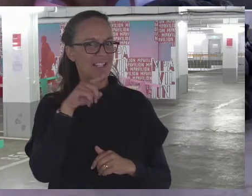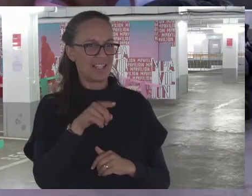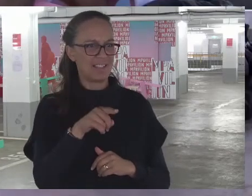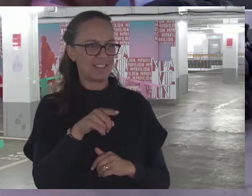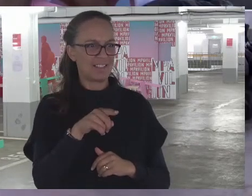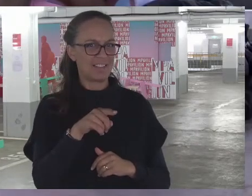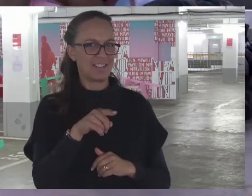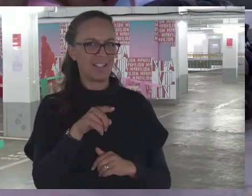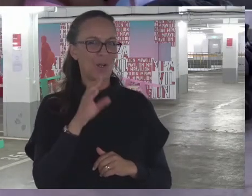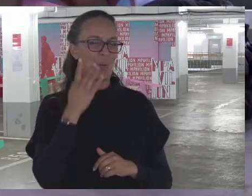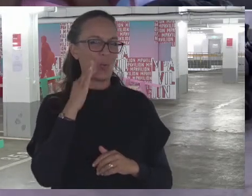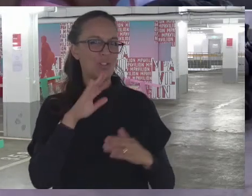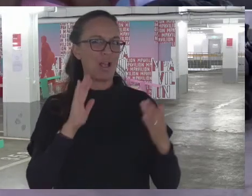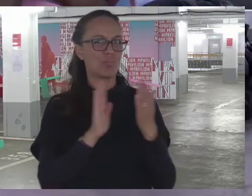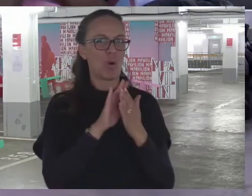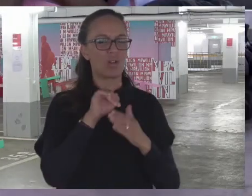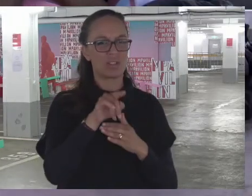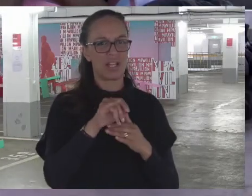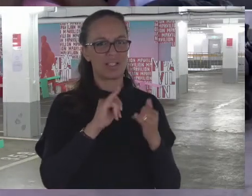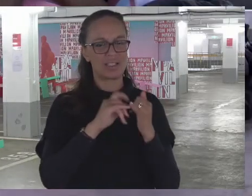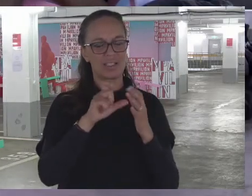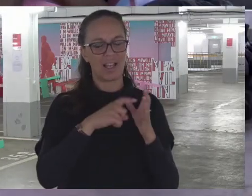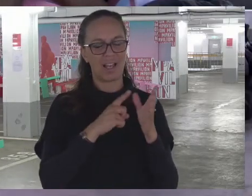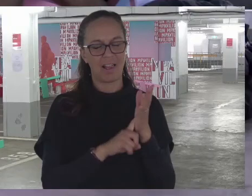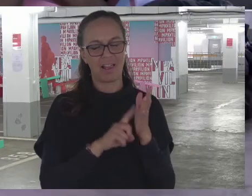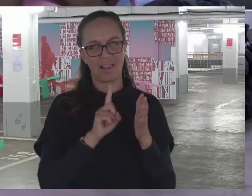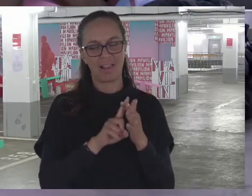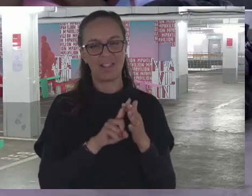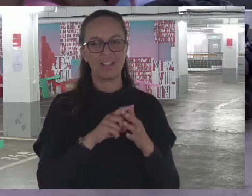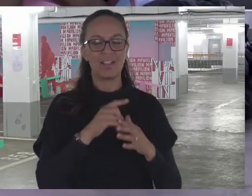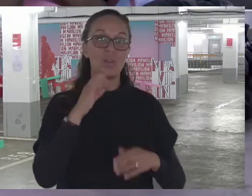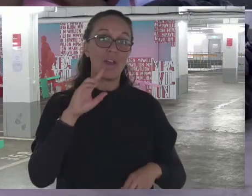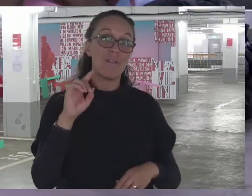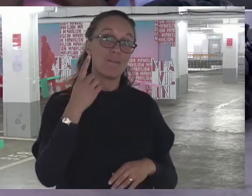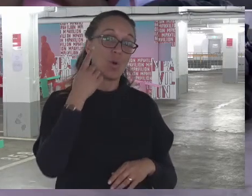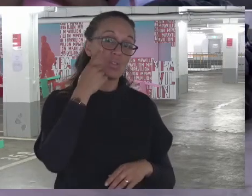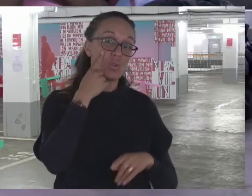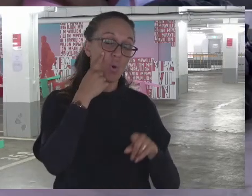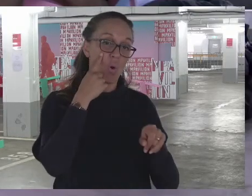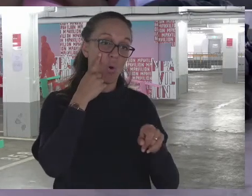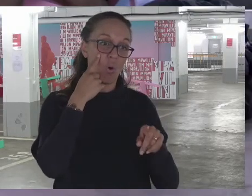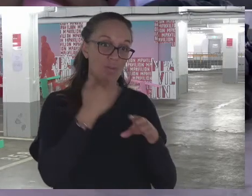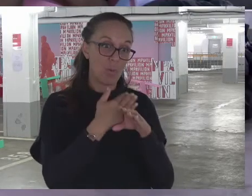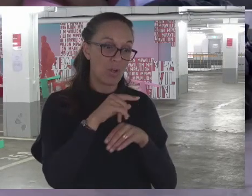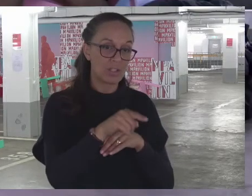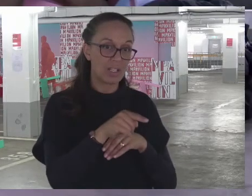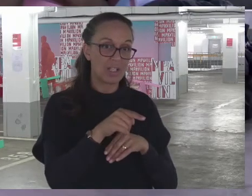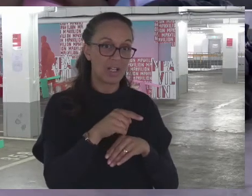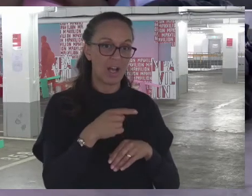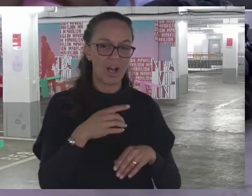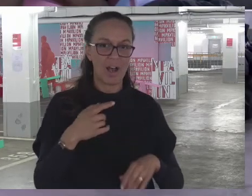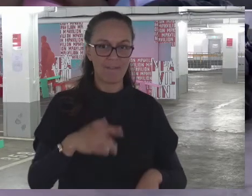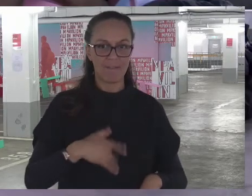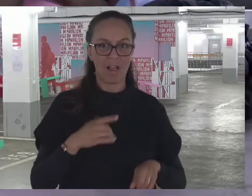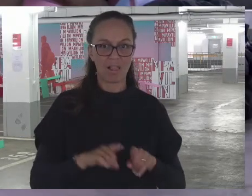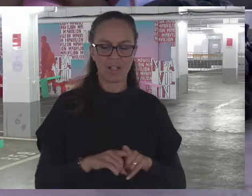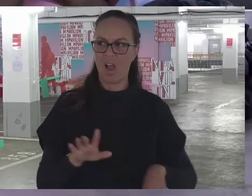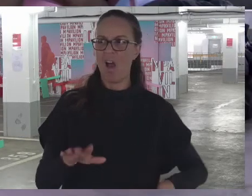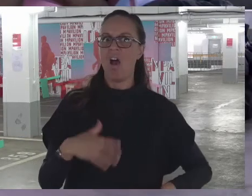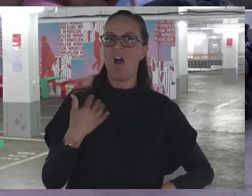it worked. Like, when I first saw the work at La Trobe on the facade, I was like, oh my God, it's actually taking shape as